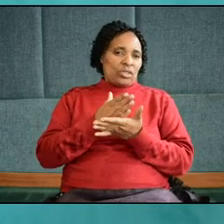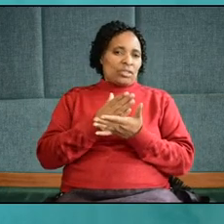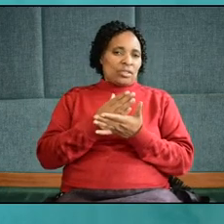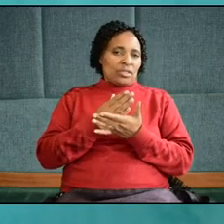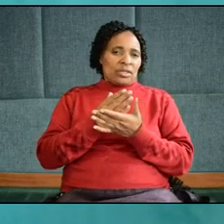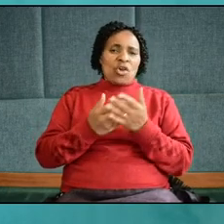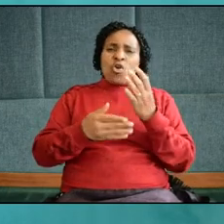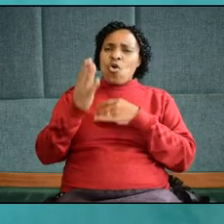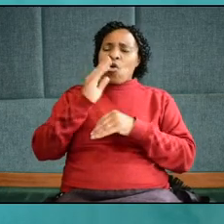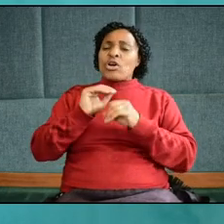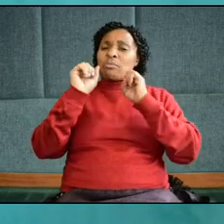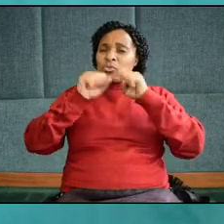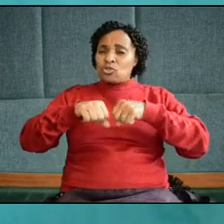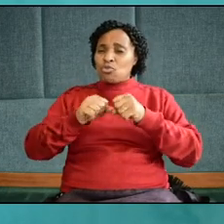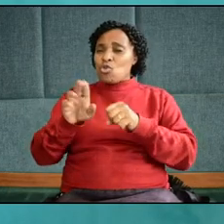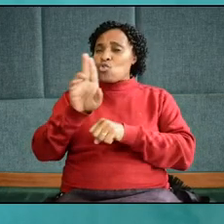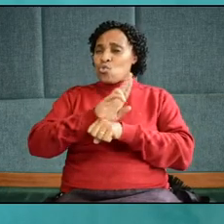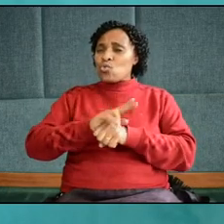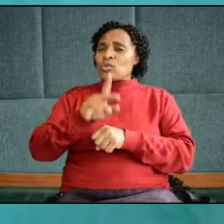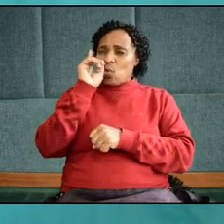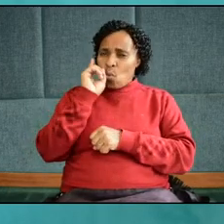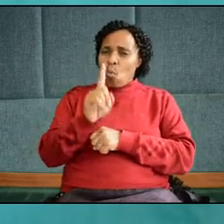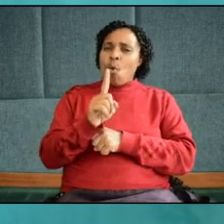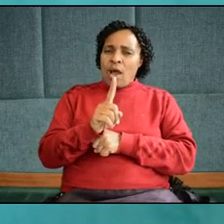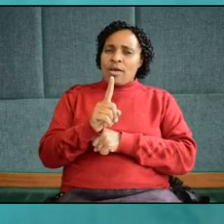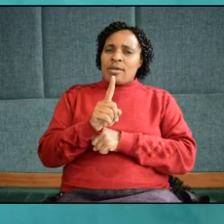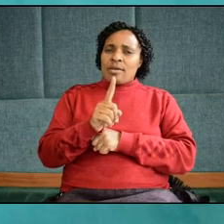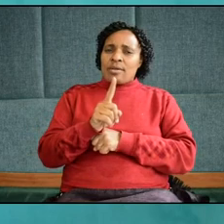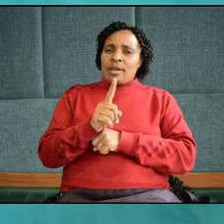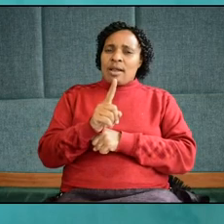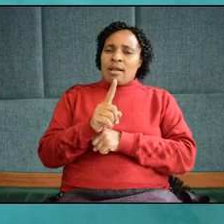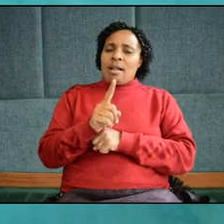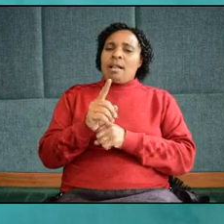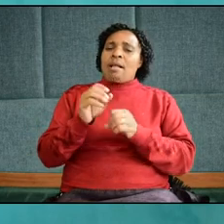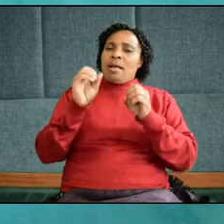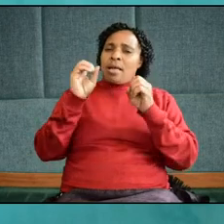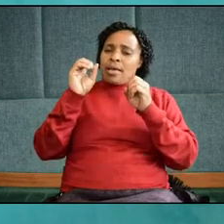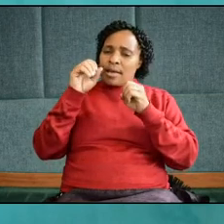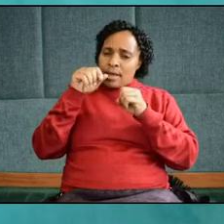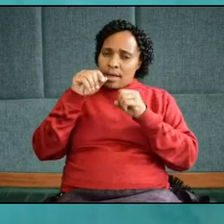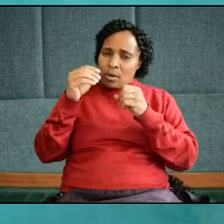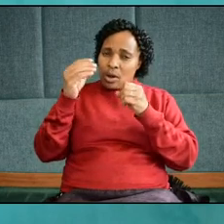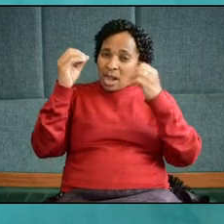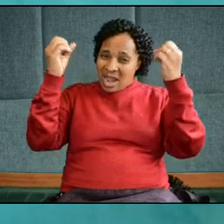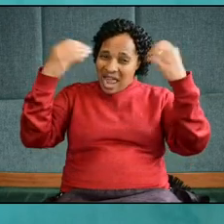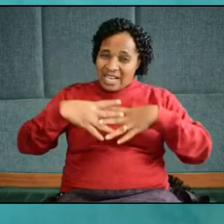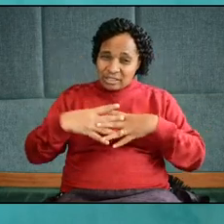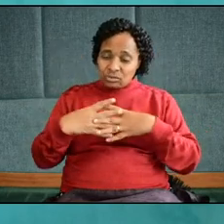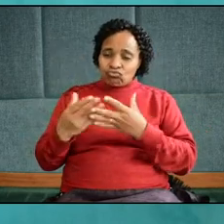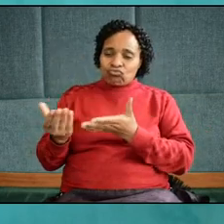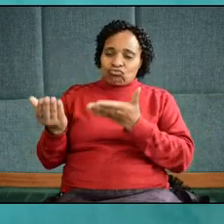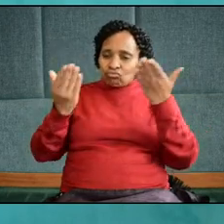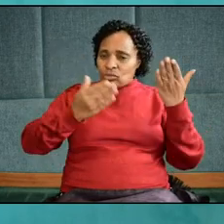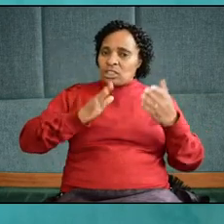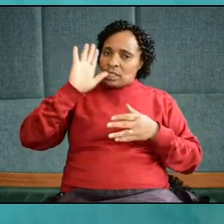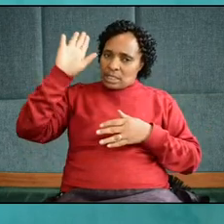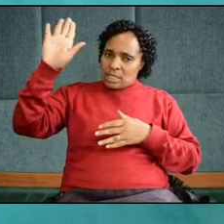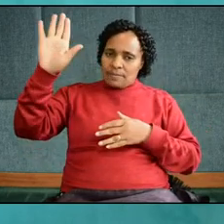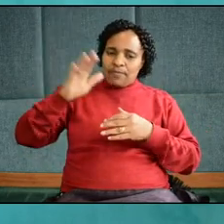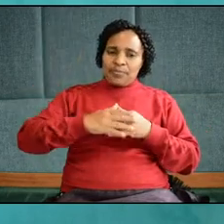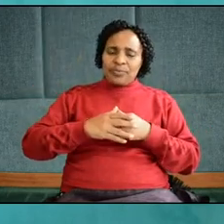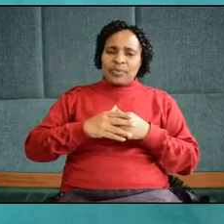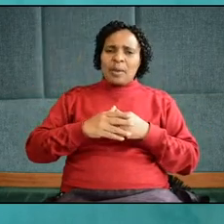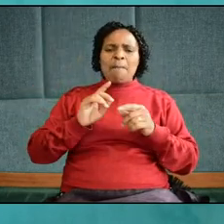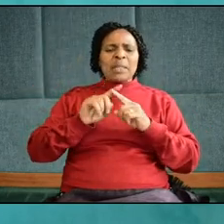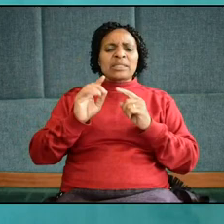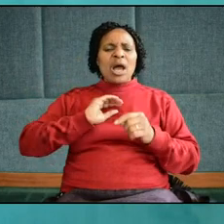God can use one aperture of light to draw us back to him. Mm-hmm. But then by placing that in our